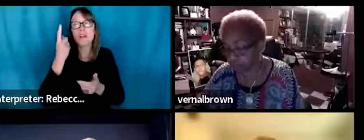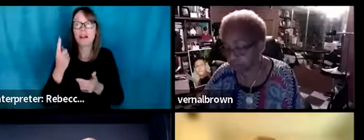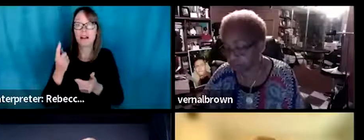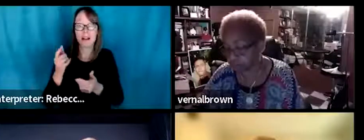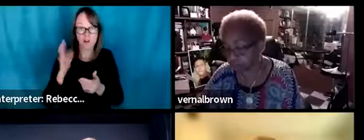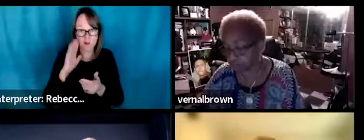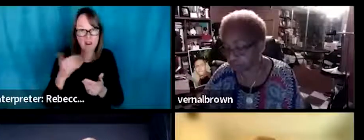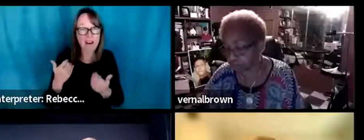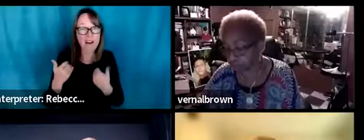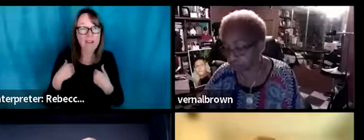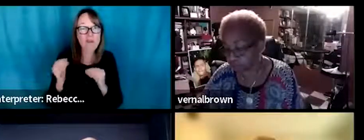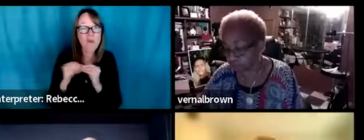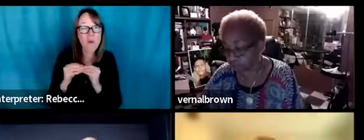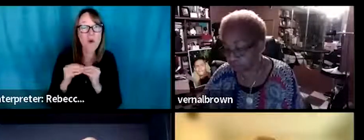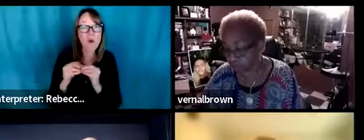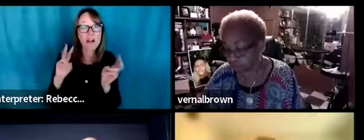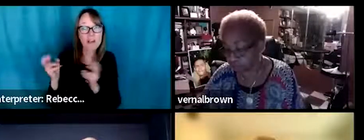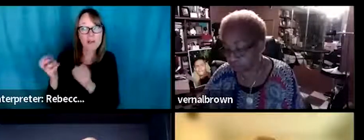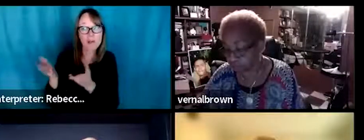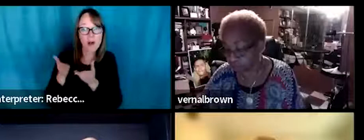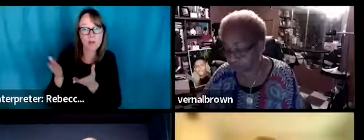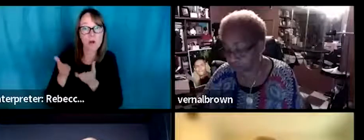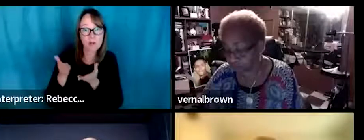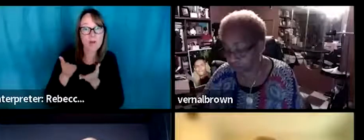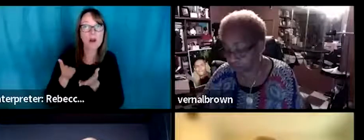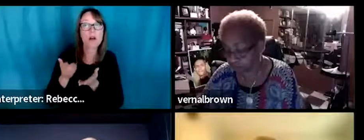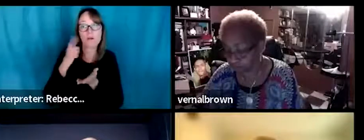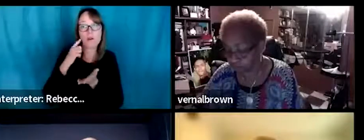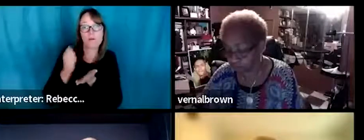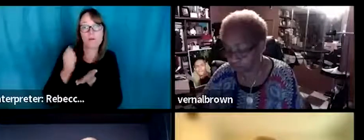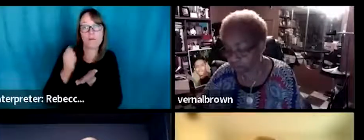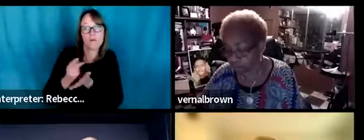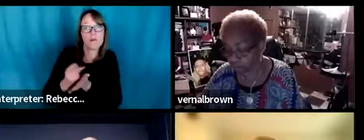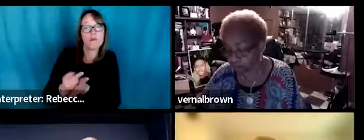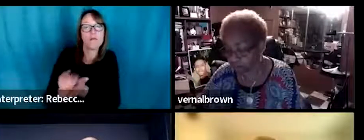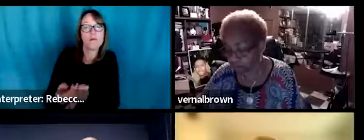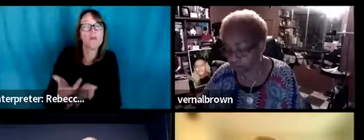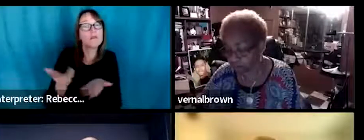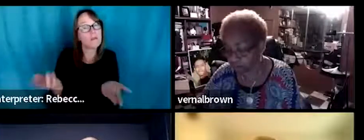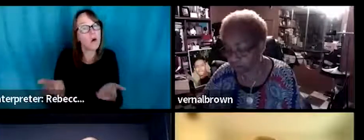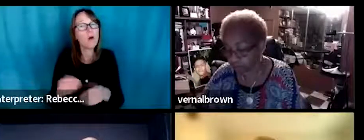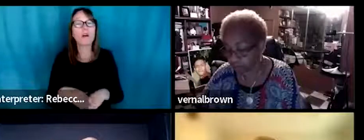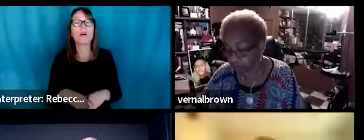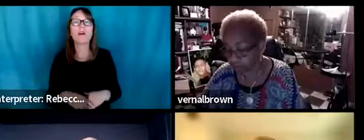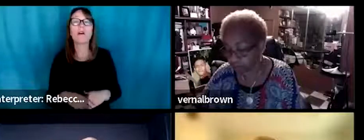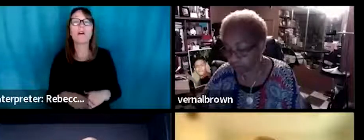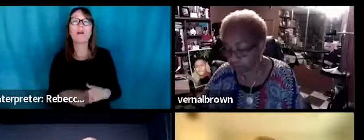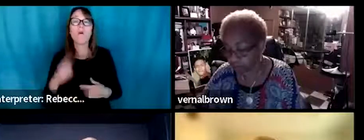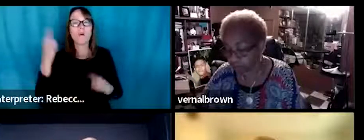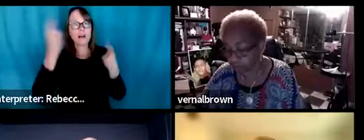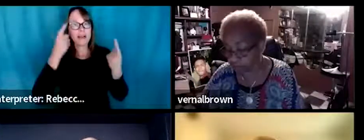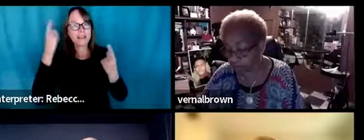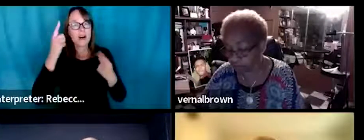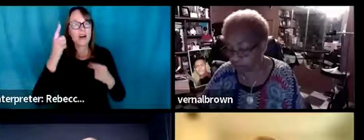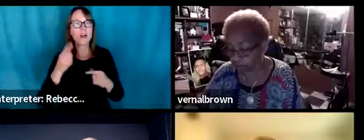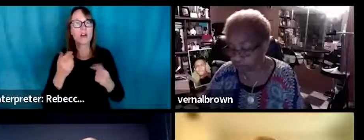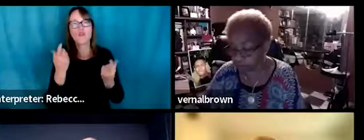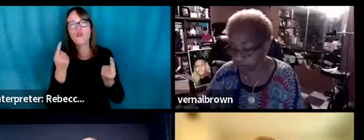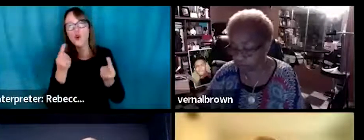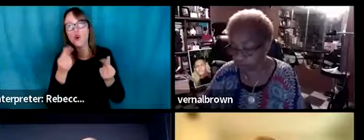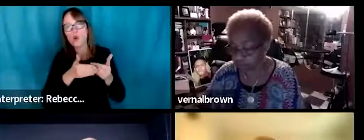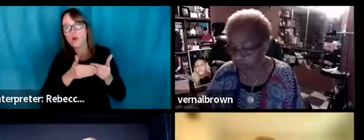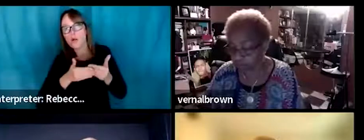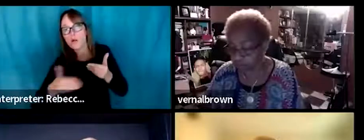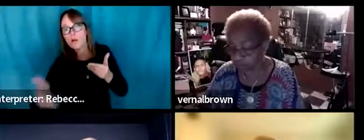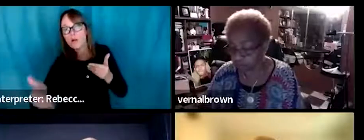for approval as costs increase. So it's really a look into the future more than it is a hindrance for what's going